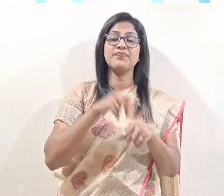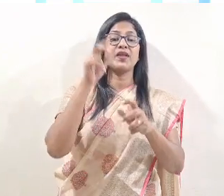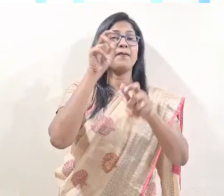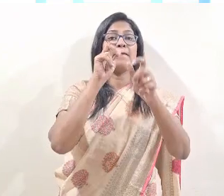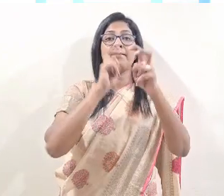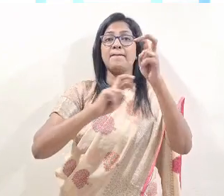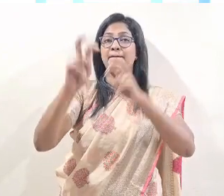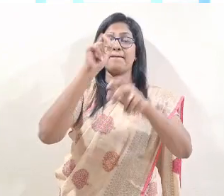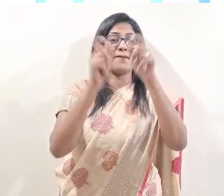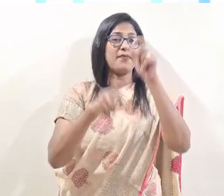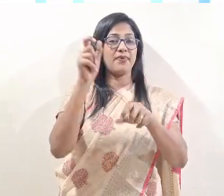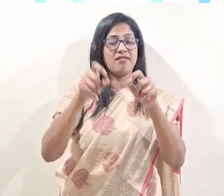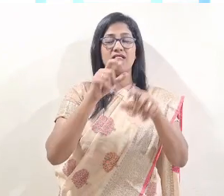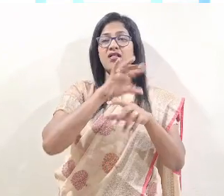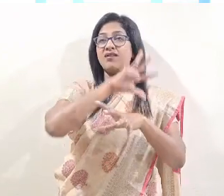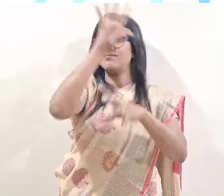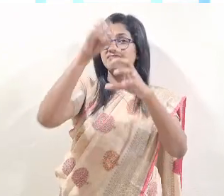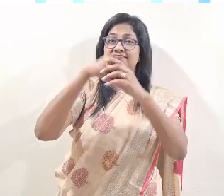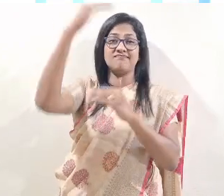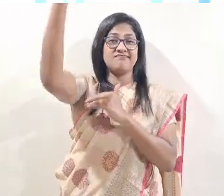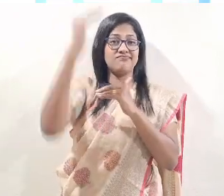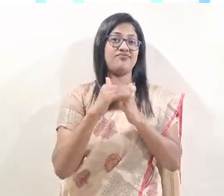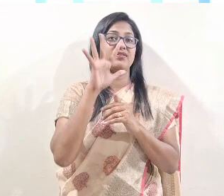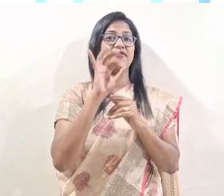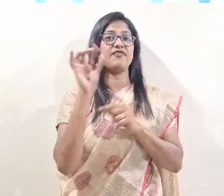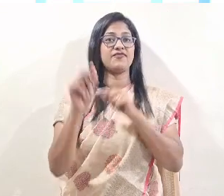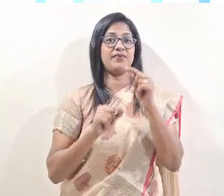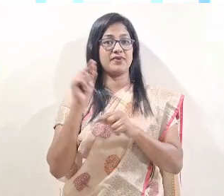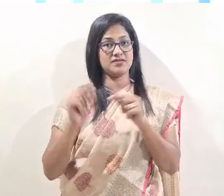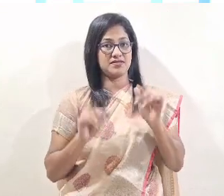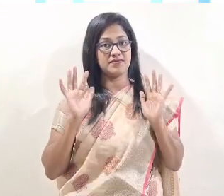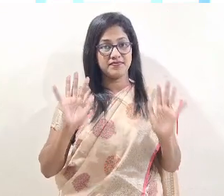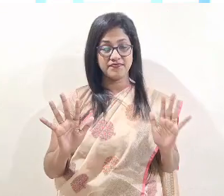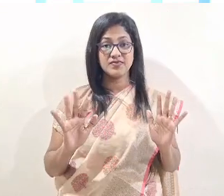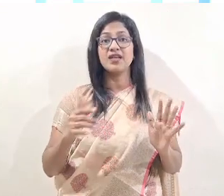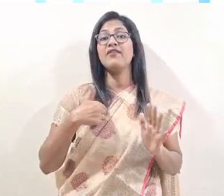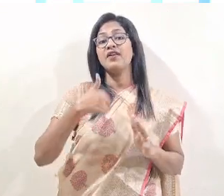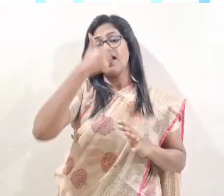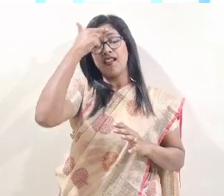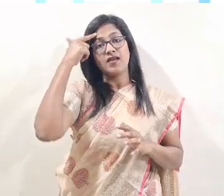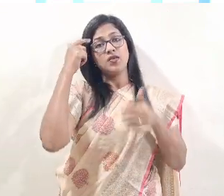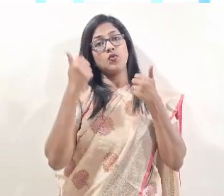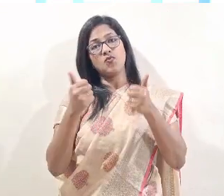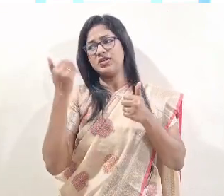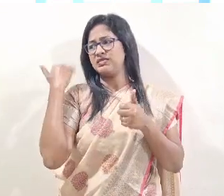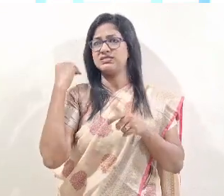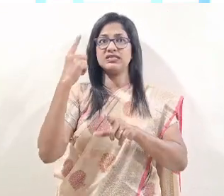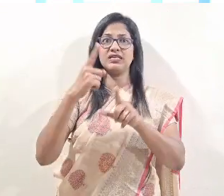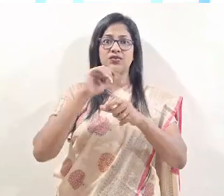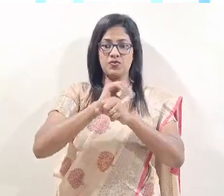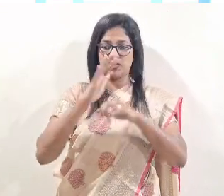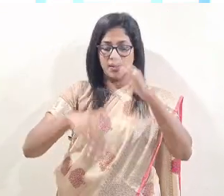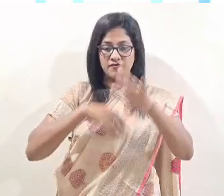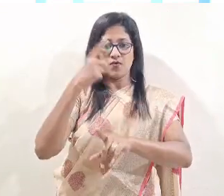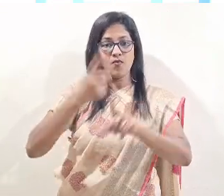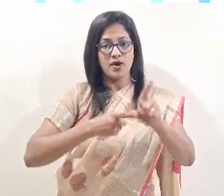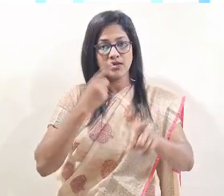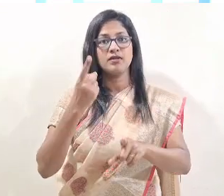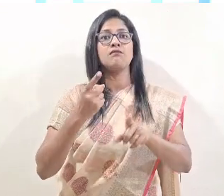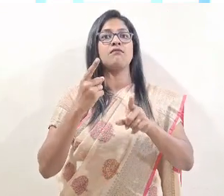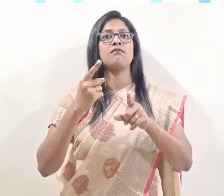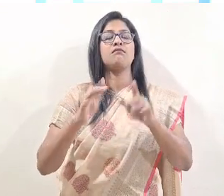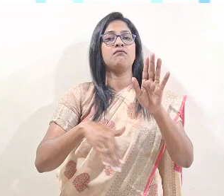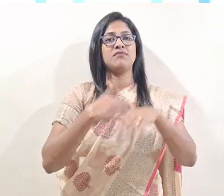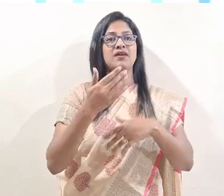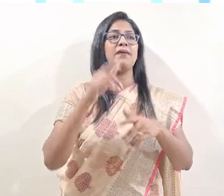ridership numbers went down 50%. We were lucky enough that at least in the first year, quite a few passengers had yearly